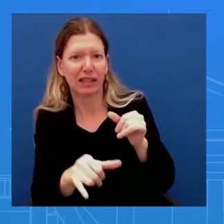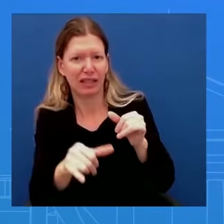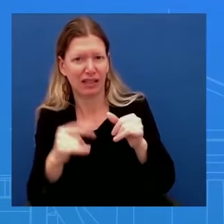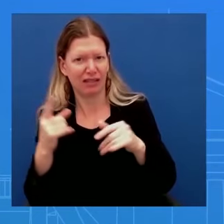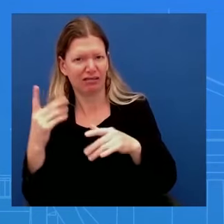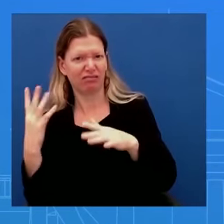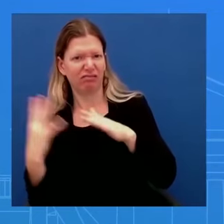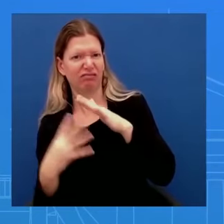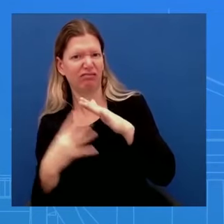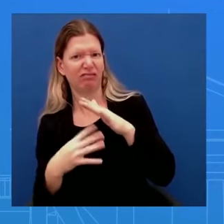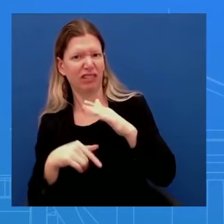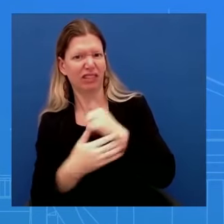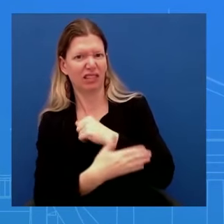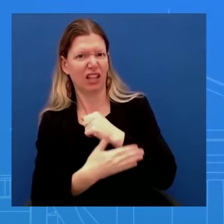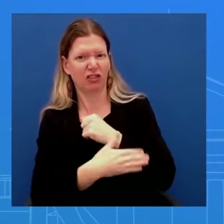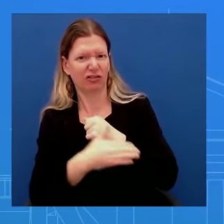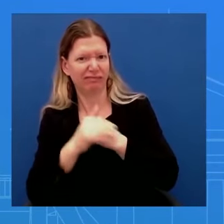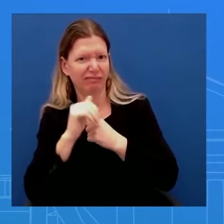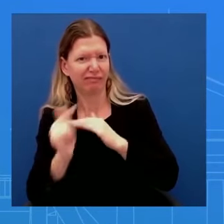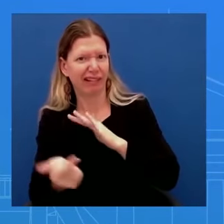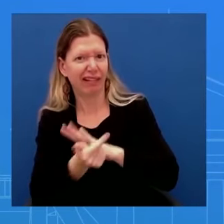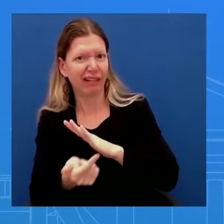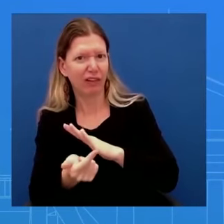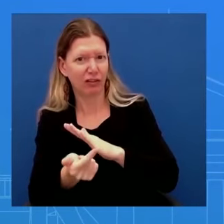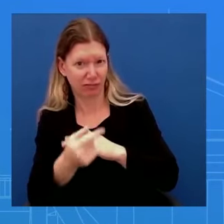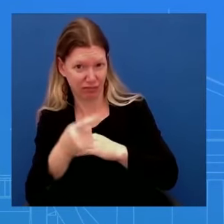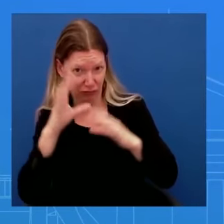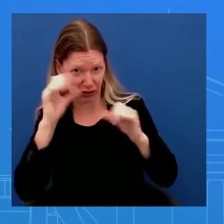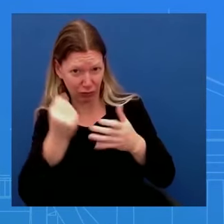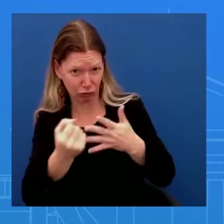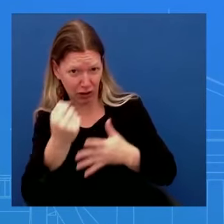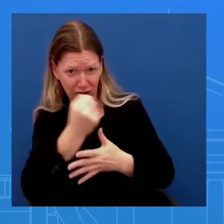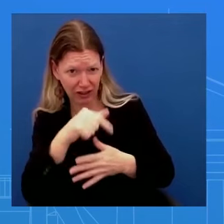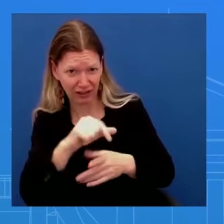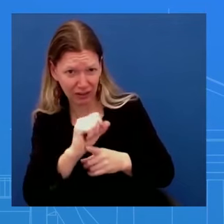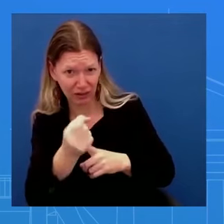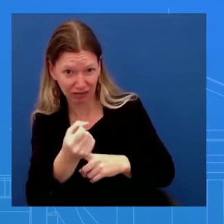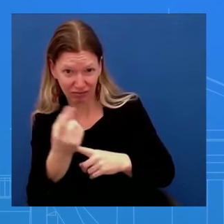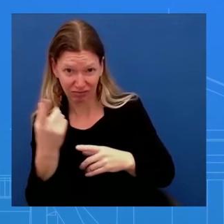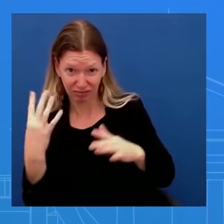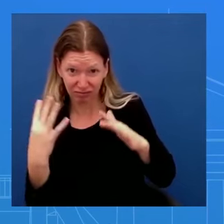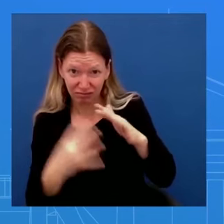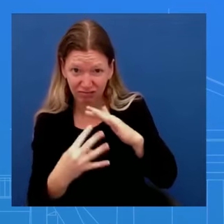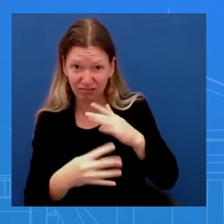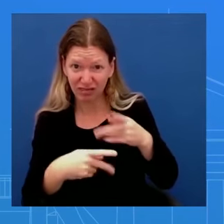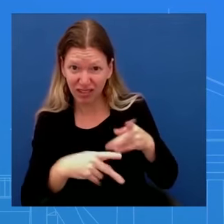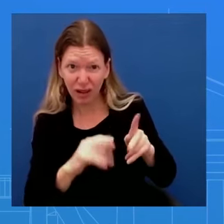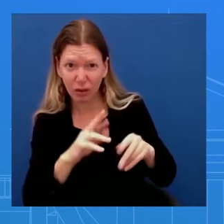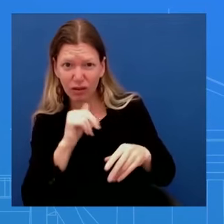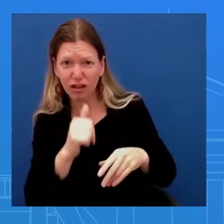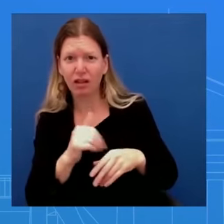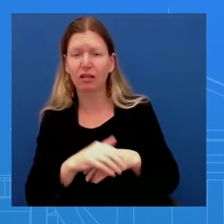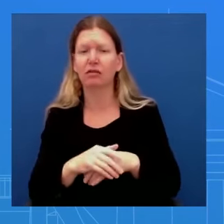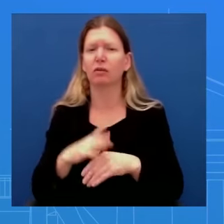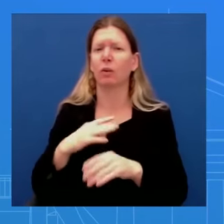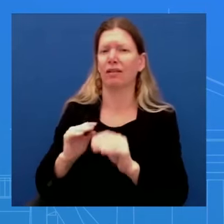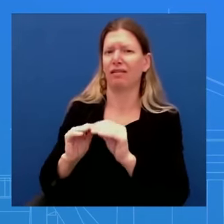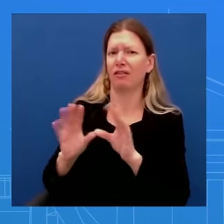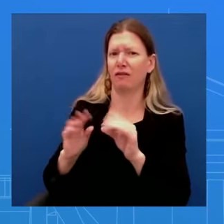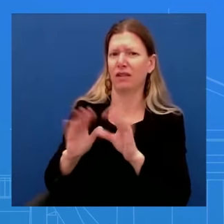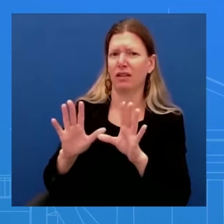me just clear this up a little bit. So yesterday, New York City informed us that as a precaution, they would temporarily relocate